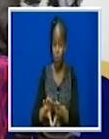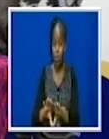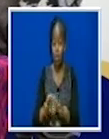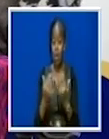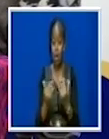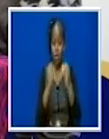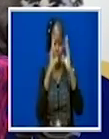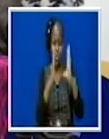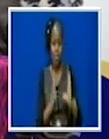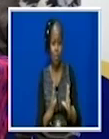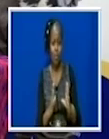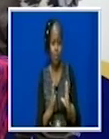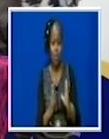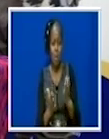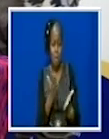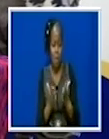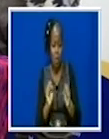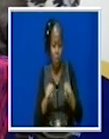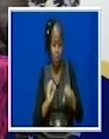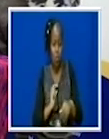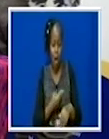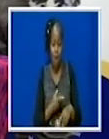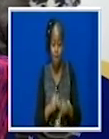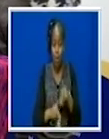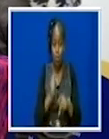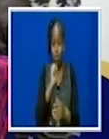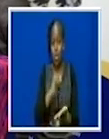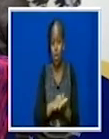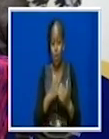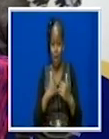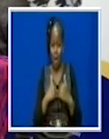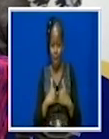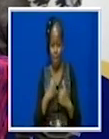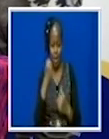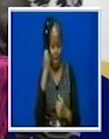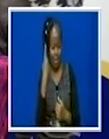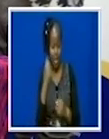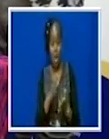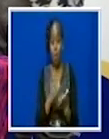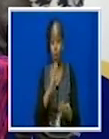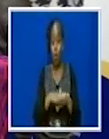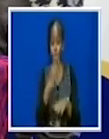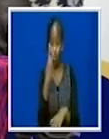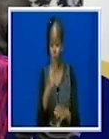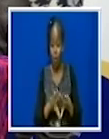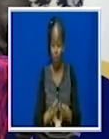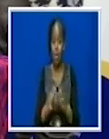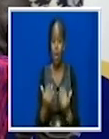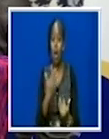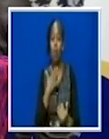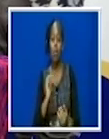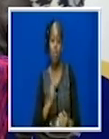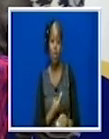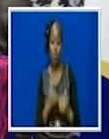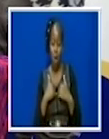yes, do you think it's possible for us to have a practical for us to know exactly what you mean? Gladly. I want us to put a demonstration